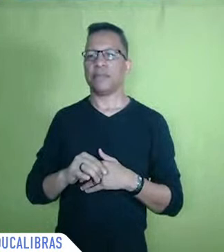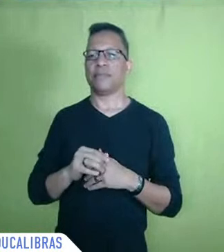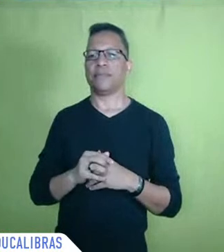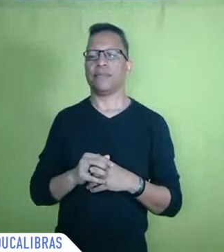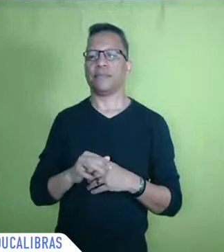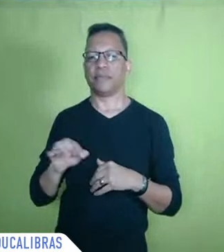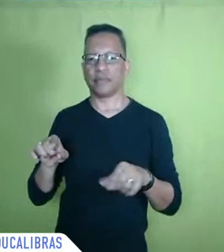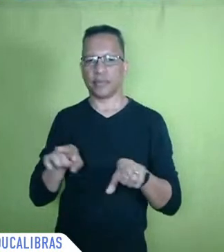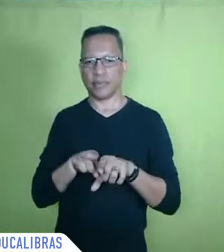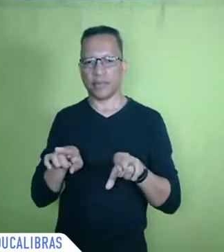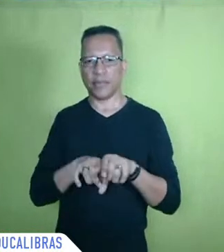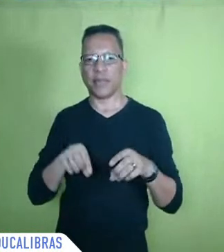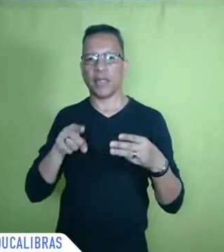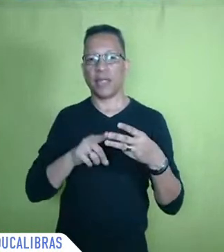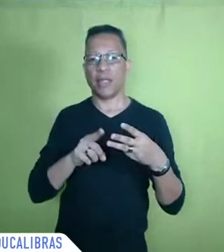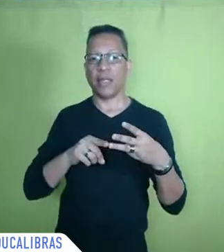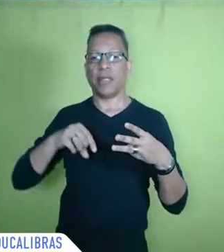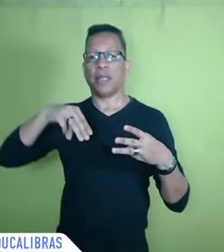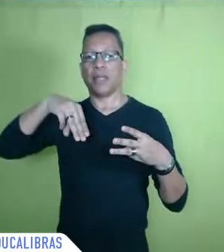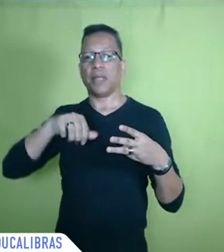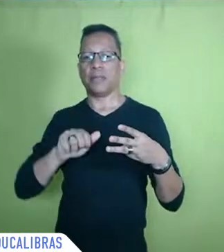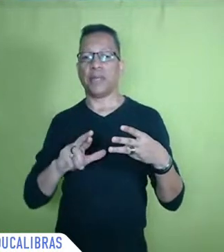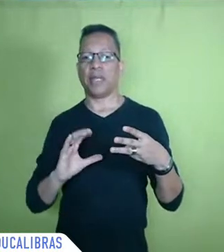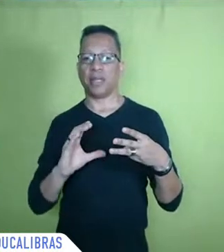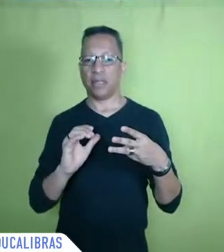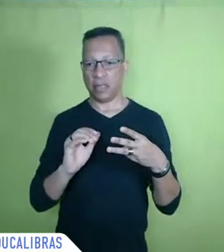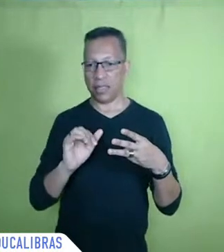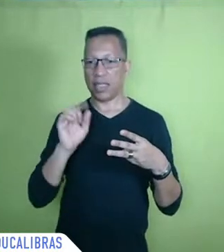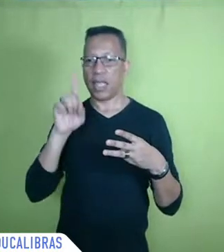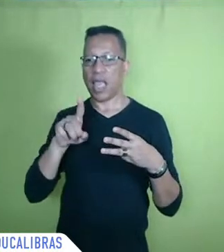cruelly exposes Brazilian inequality.